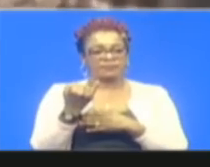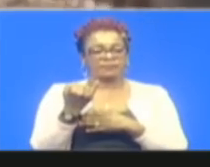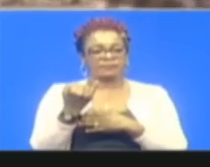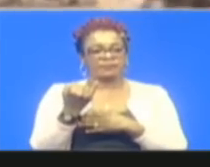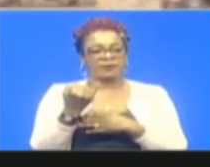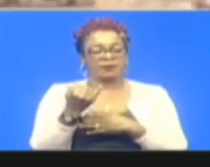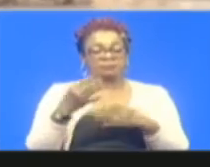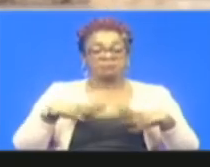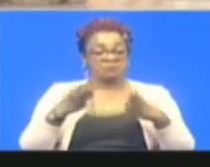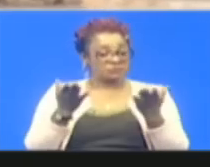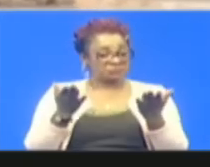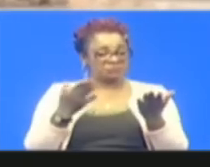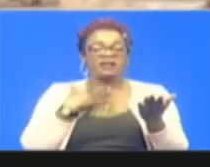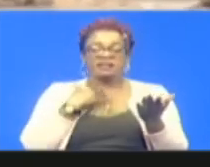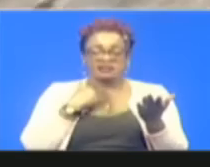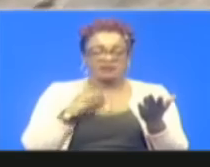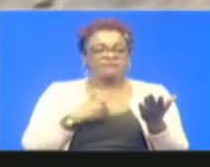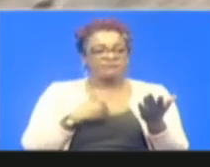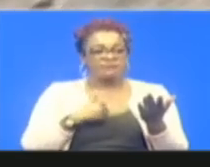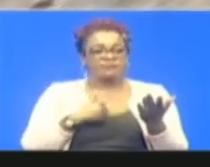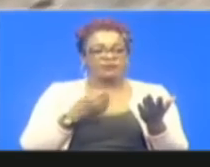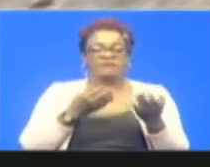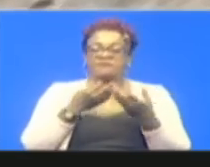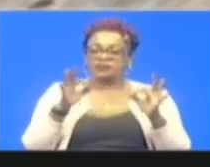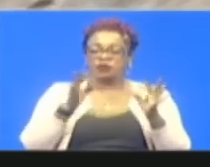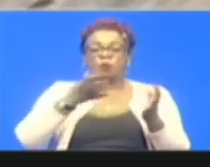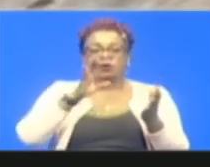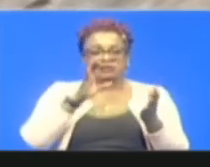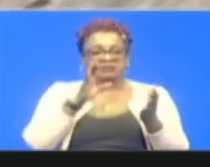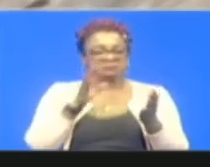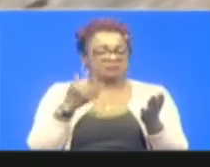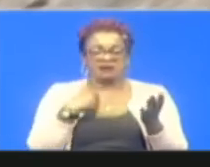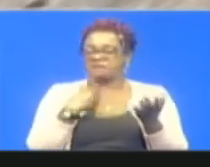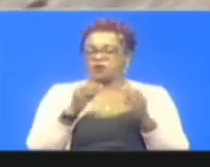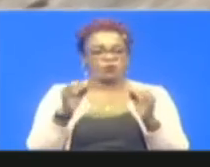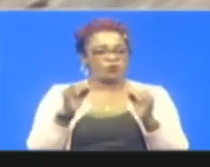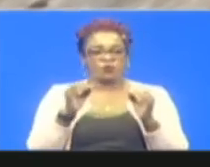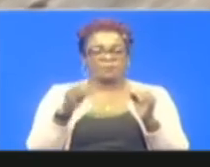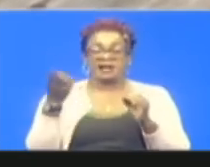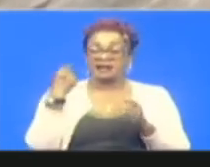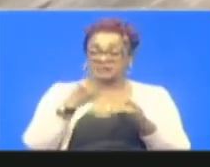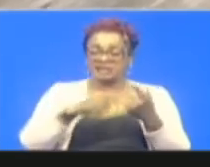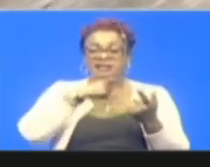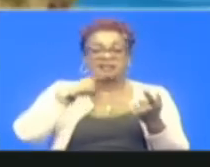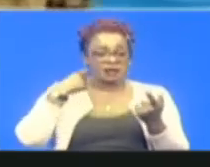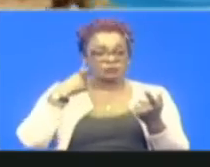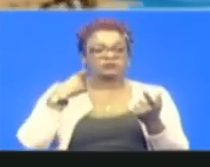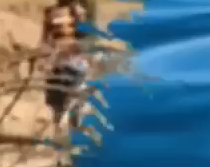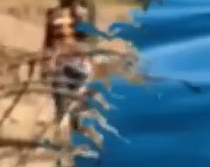These people are thirsty. Water, fresh water particularly, is scarce, and last year's drought was particularly